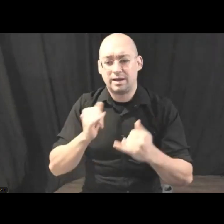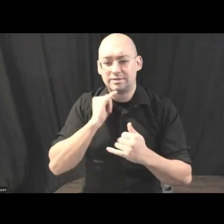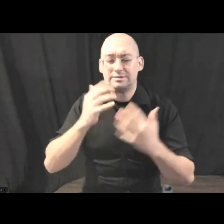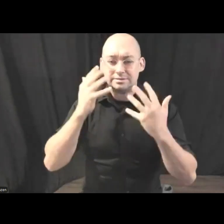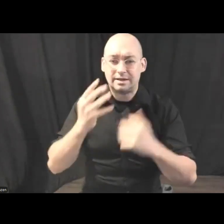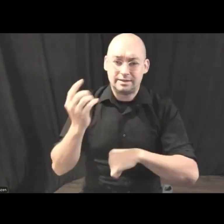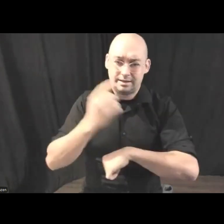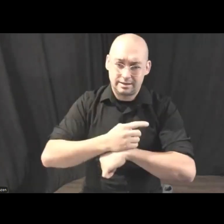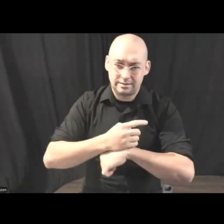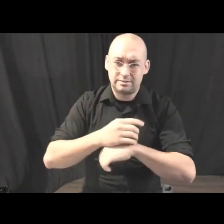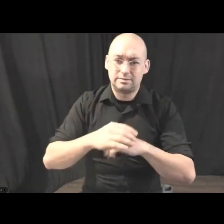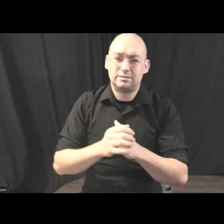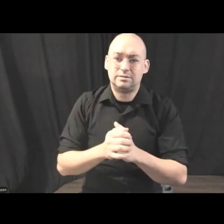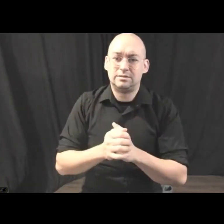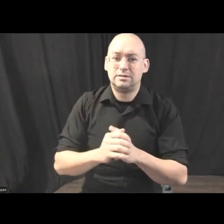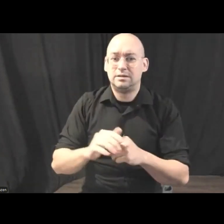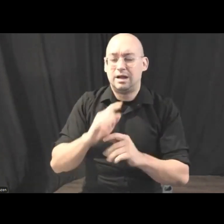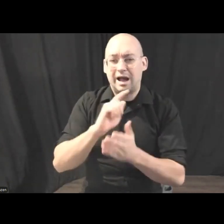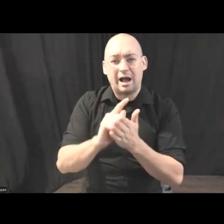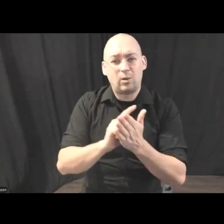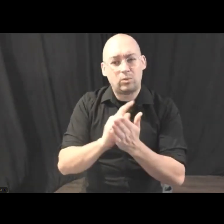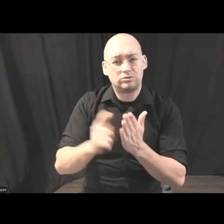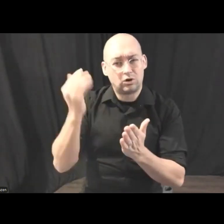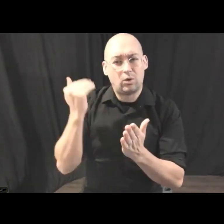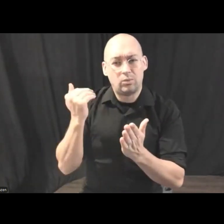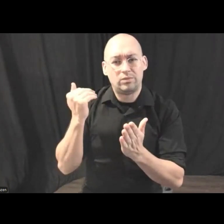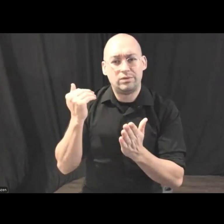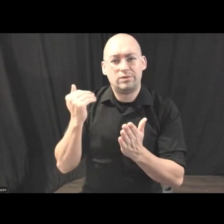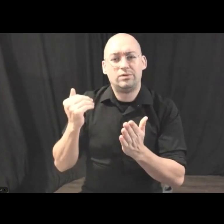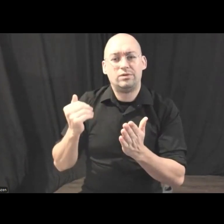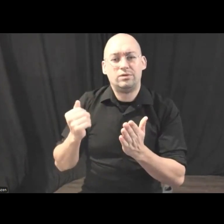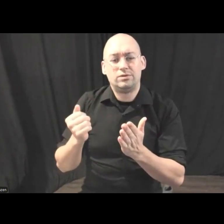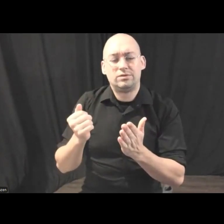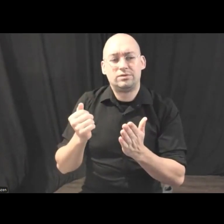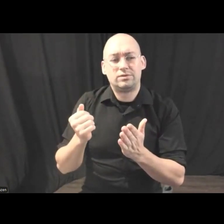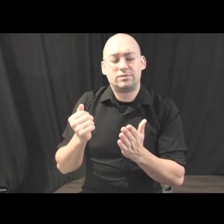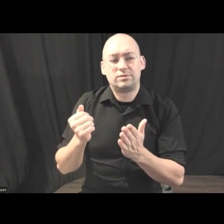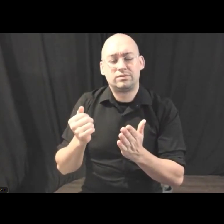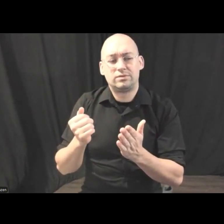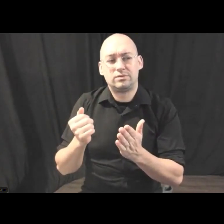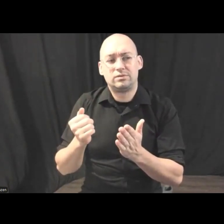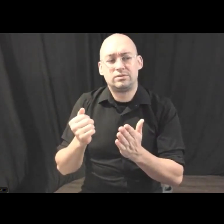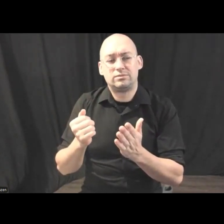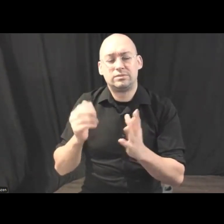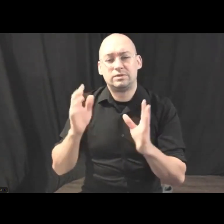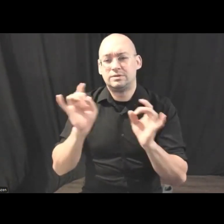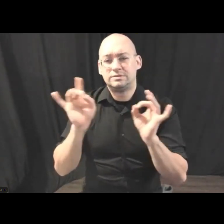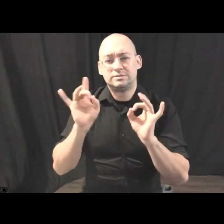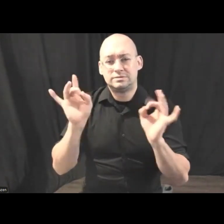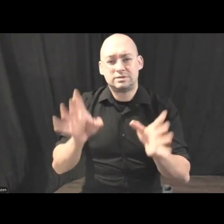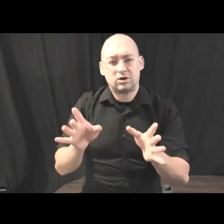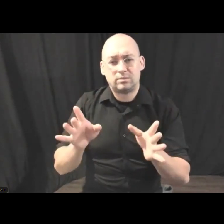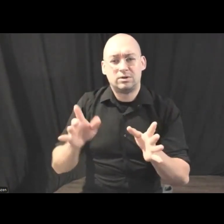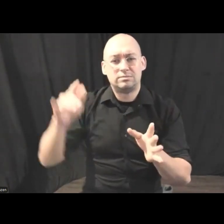day. You know, just hours ago, a horrific plane